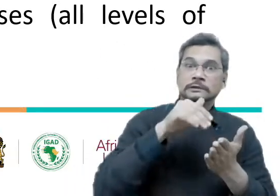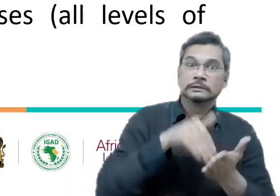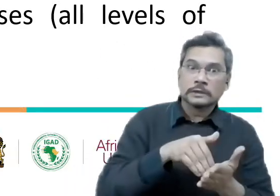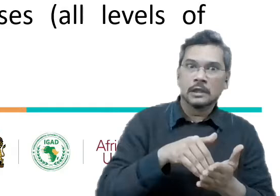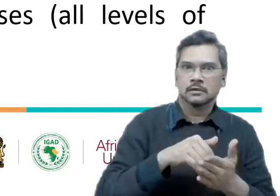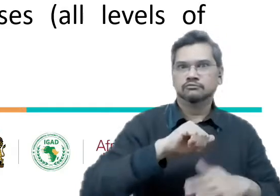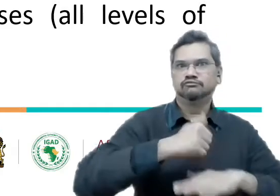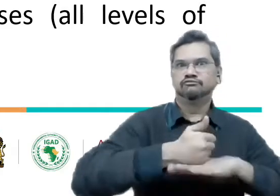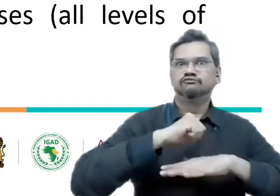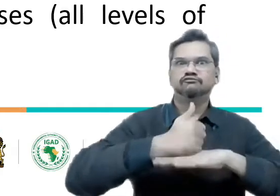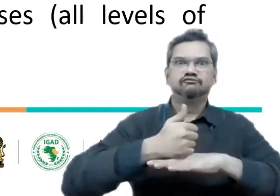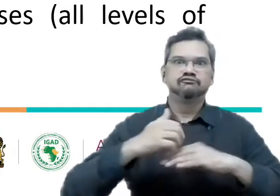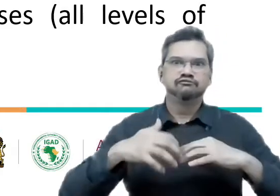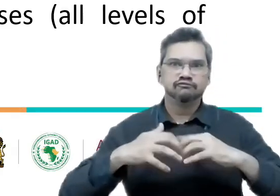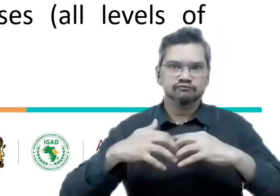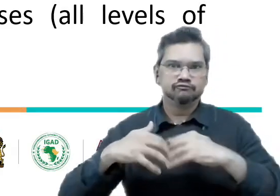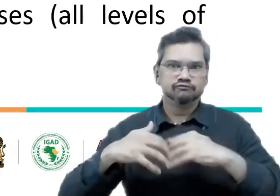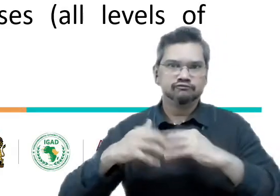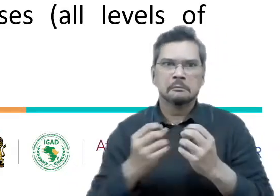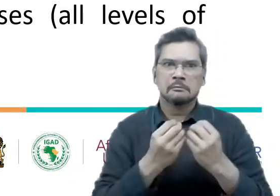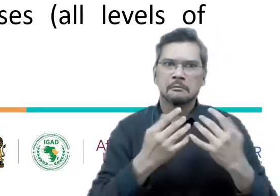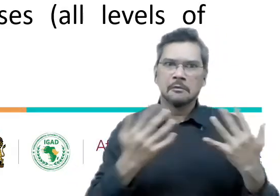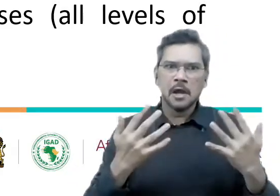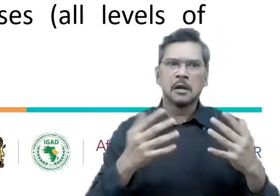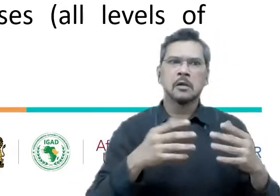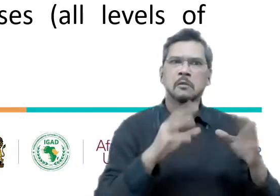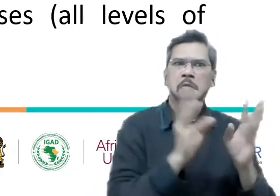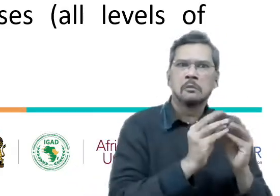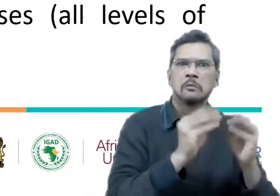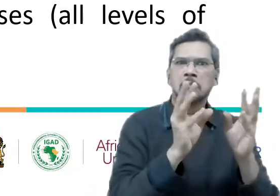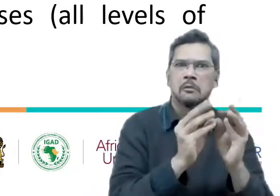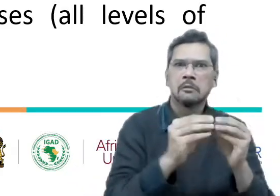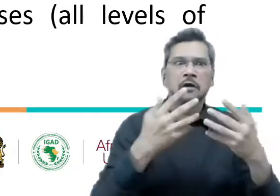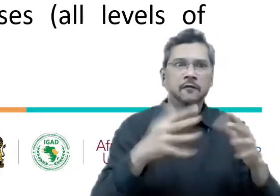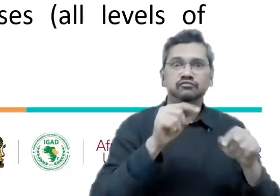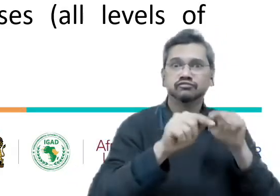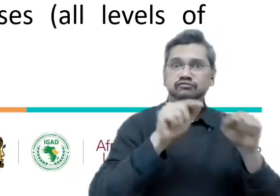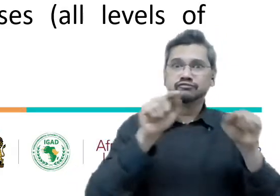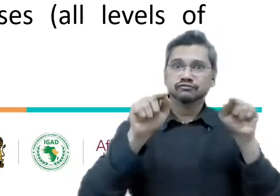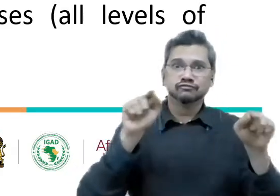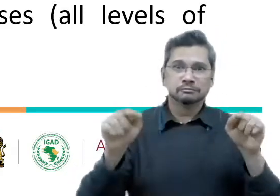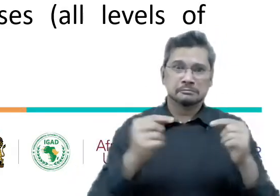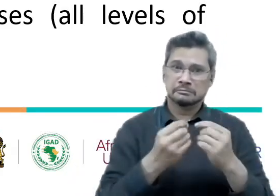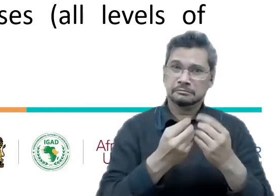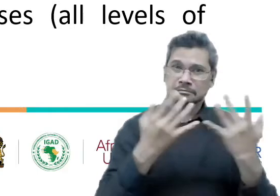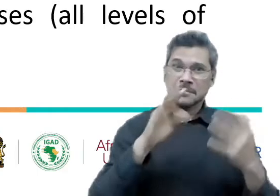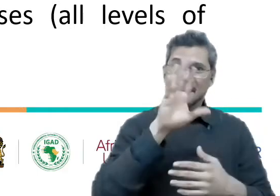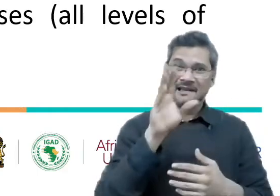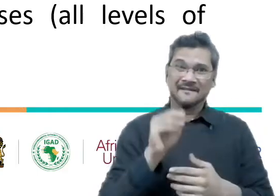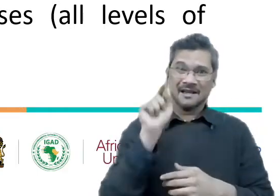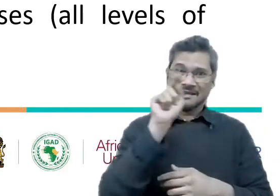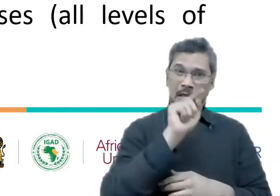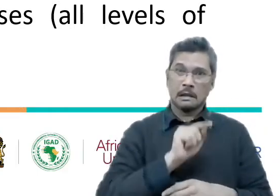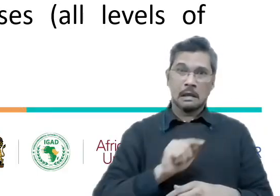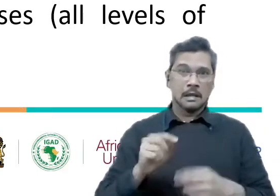the continent. One of the key area really here is, which was the products of the